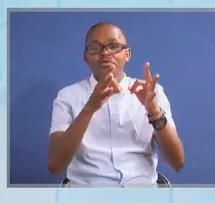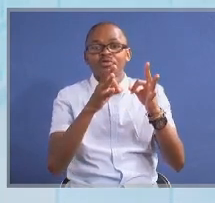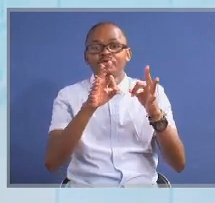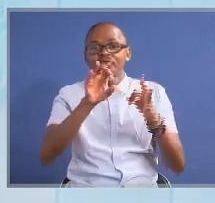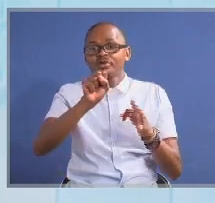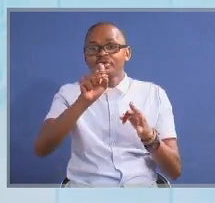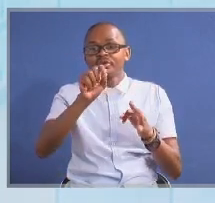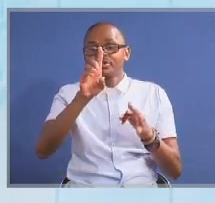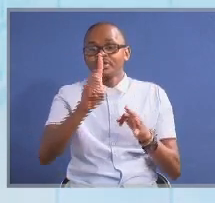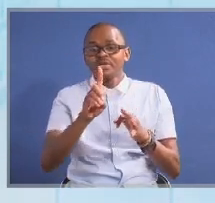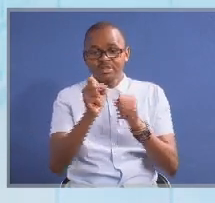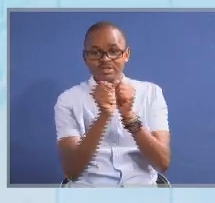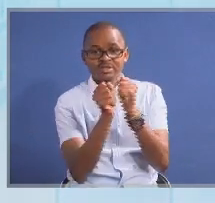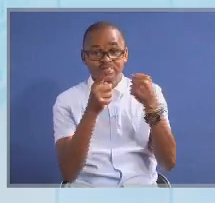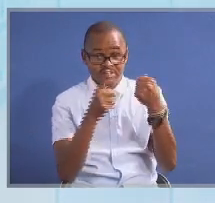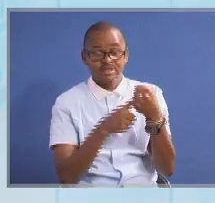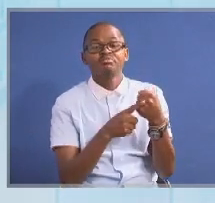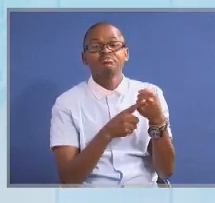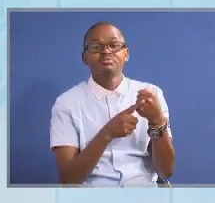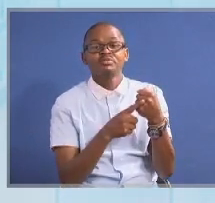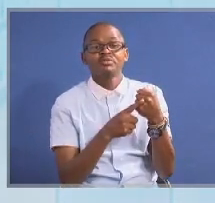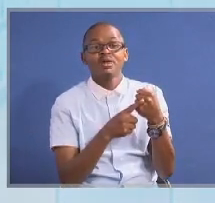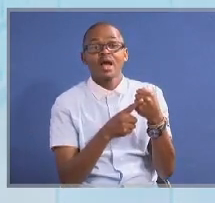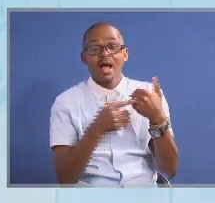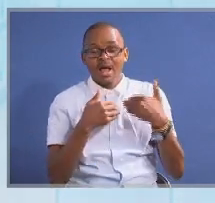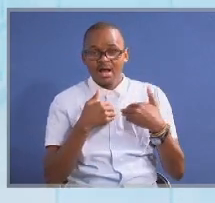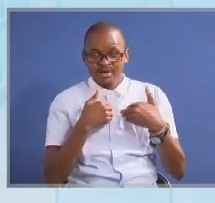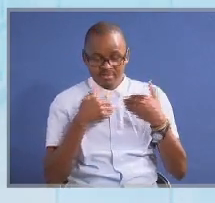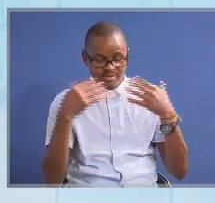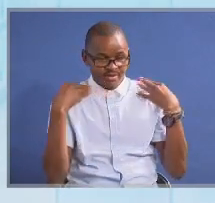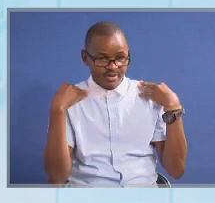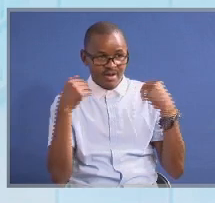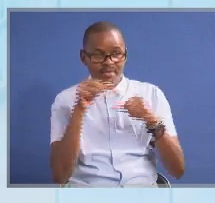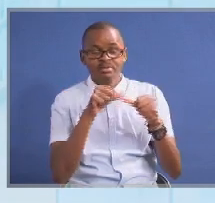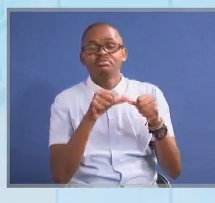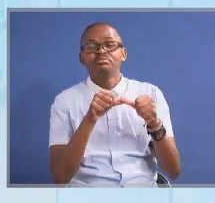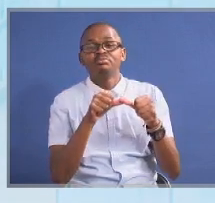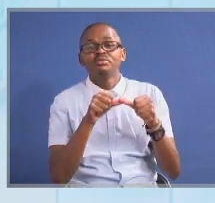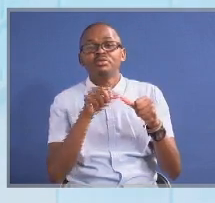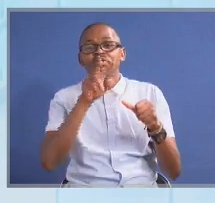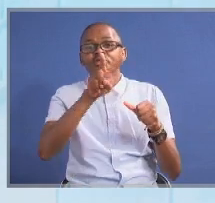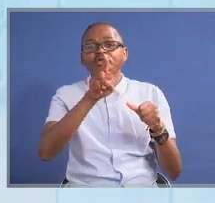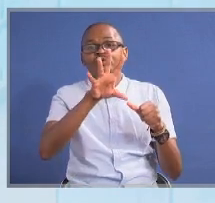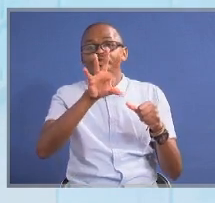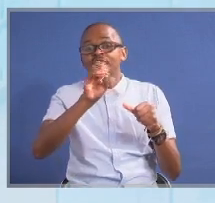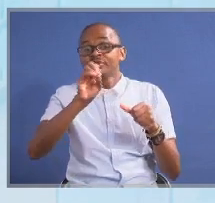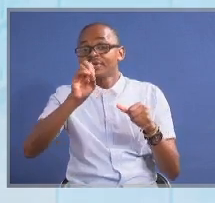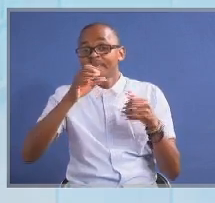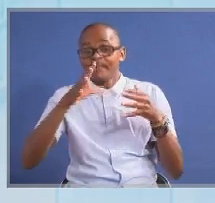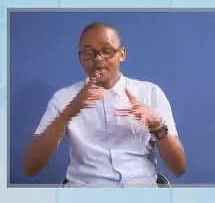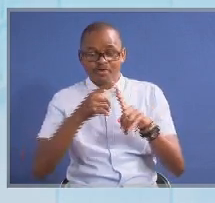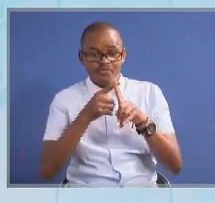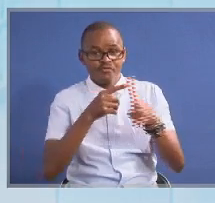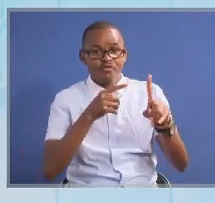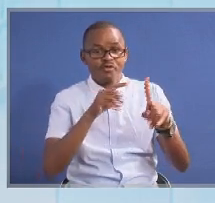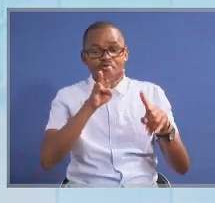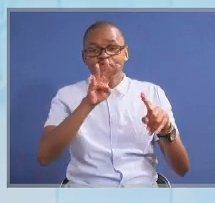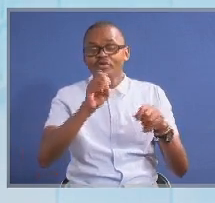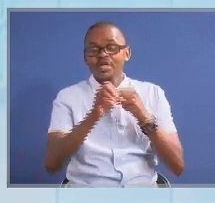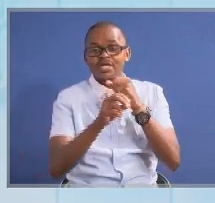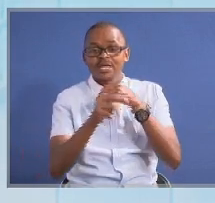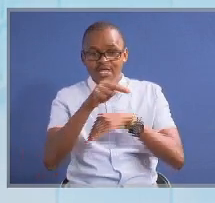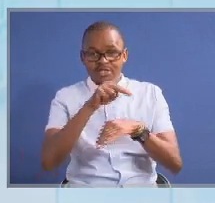16. And we were lucky to have a participation of about 250 people from 40